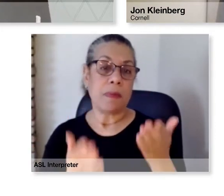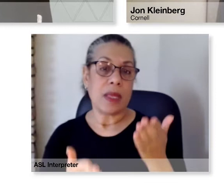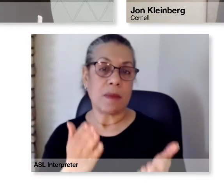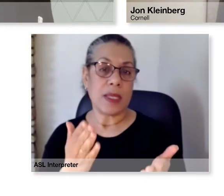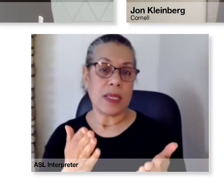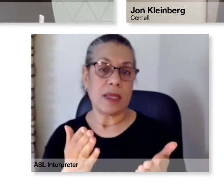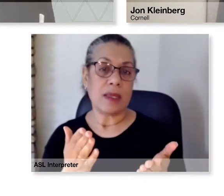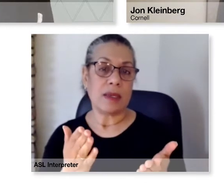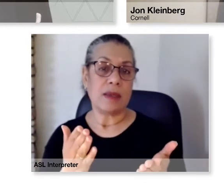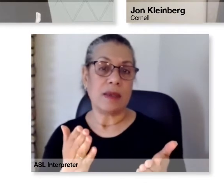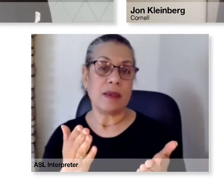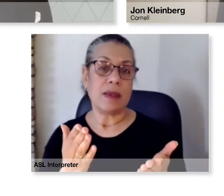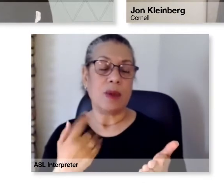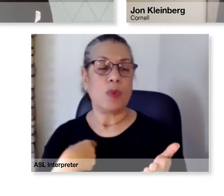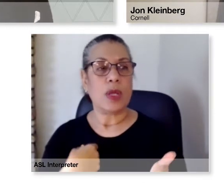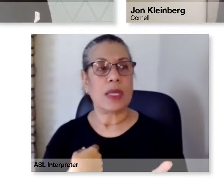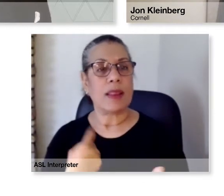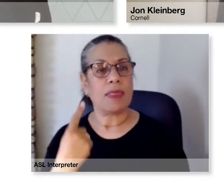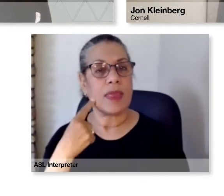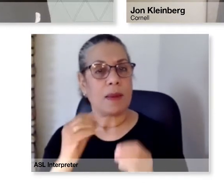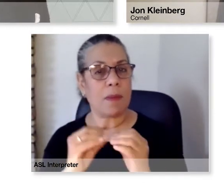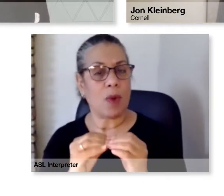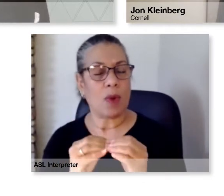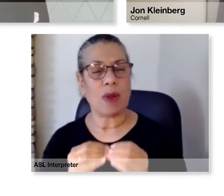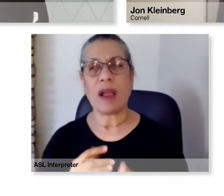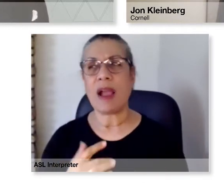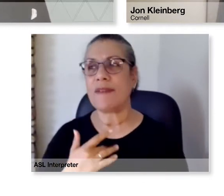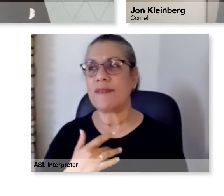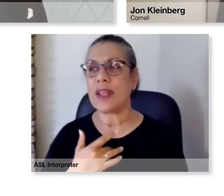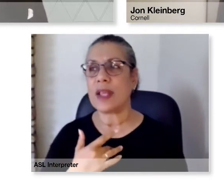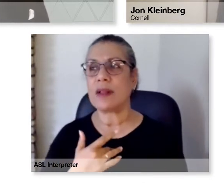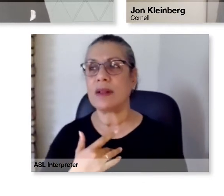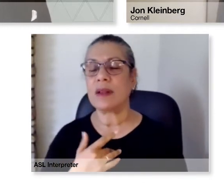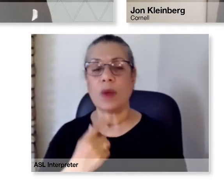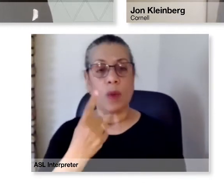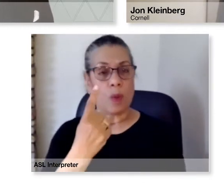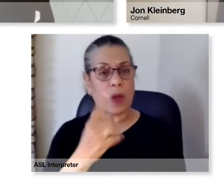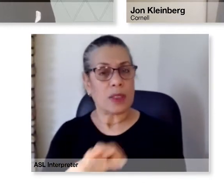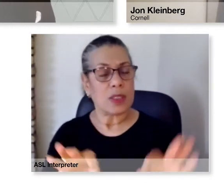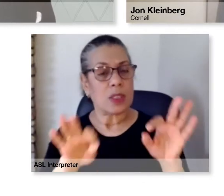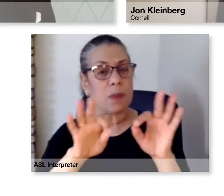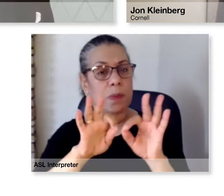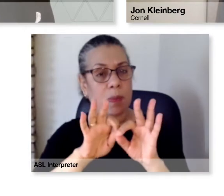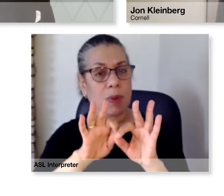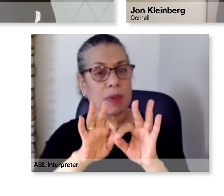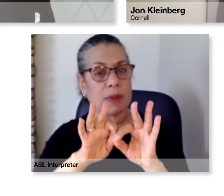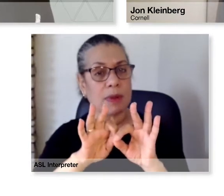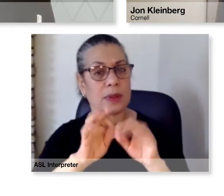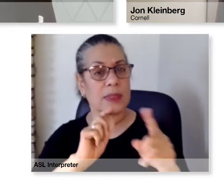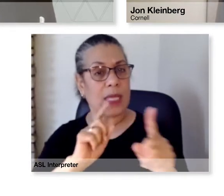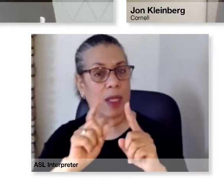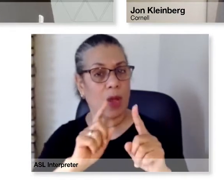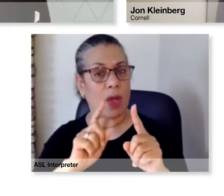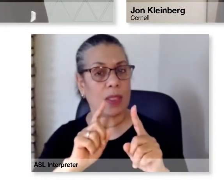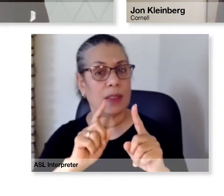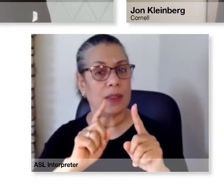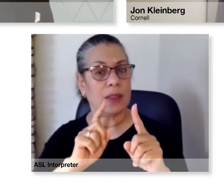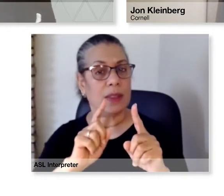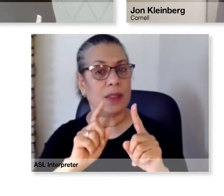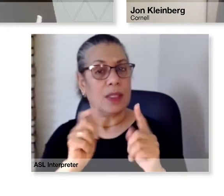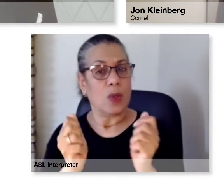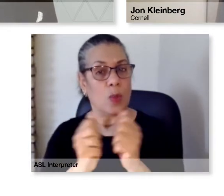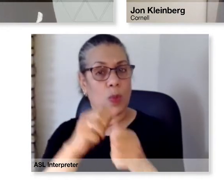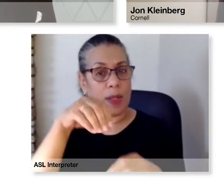food for thought for later. I feel like one of the central dialogues we can points of dialogue we can have within this